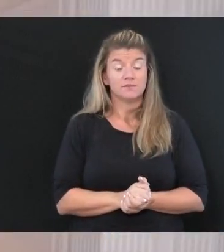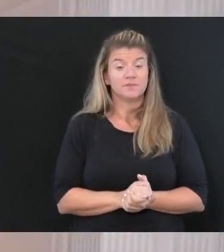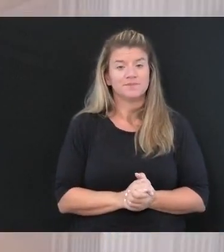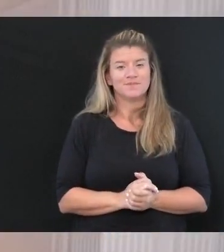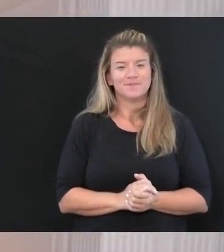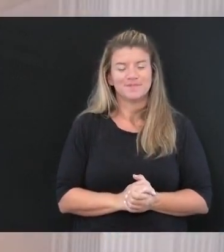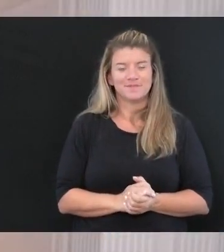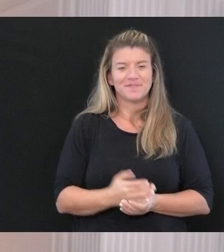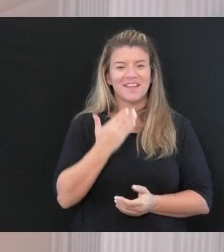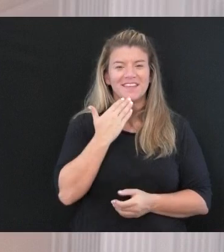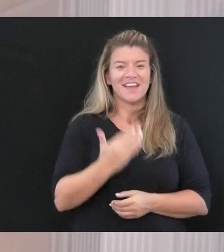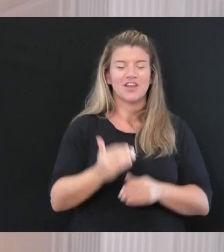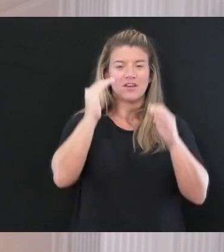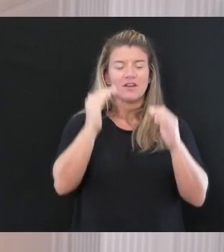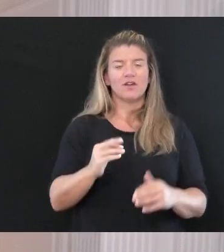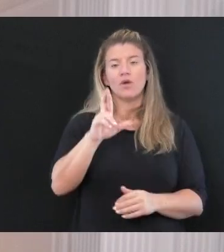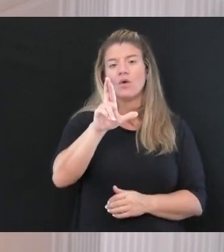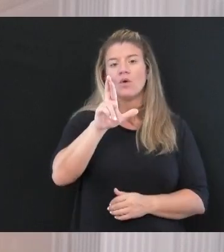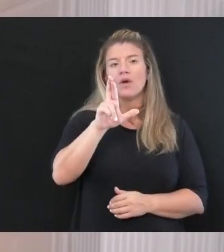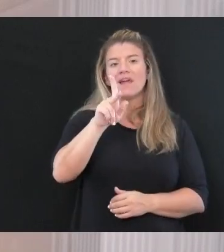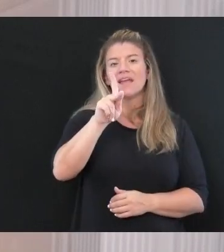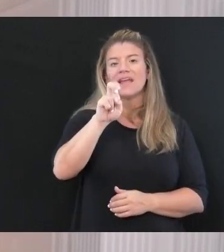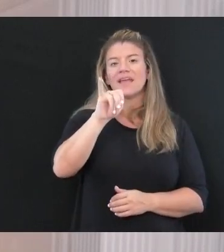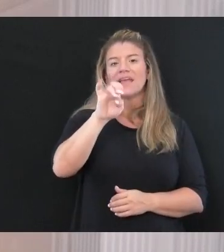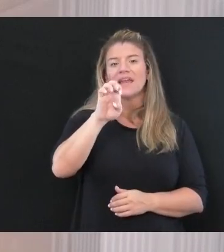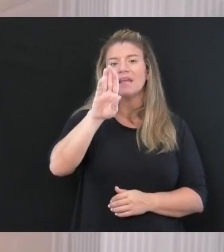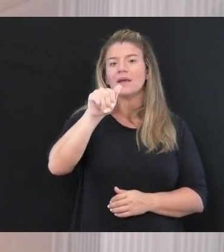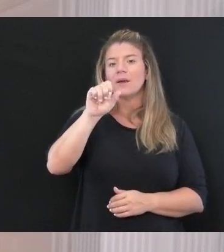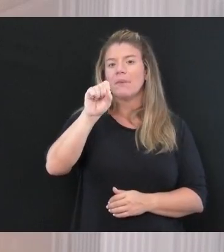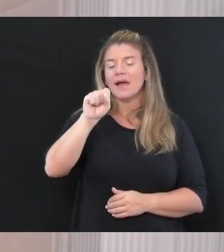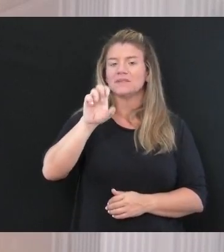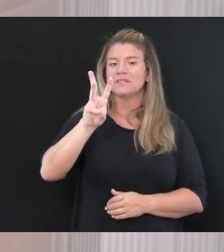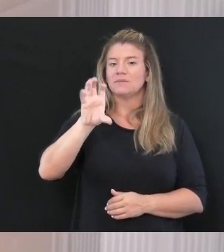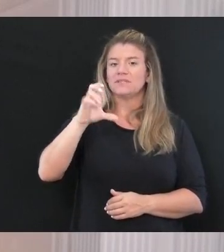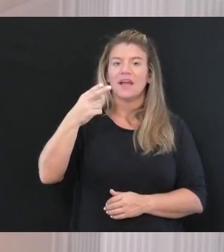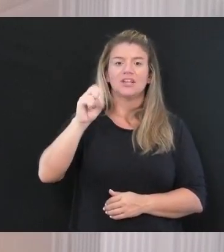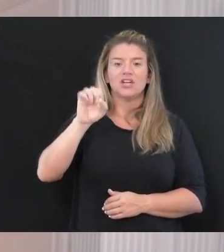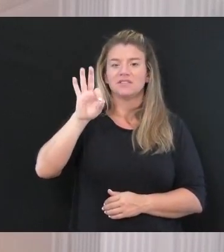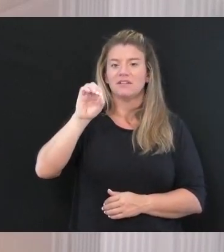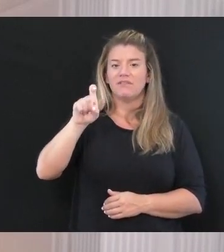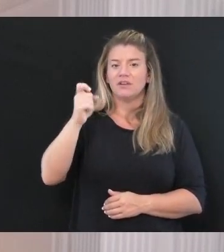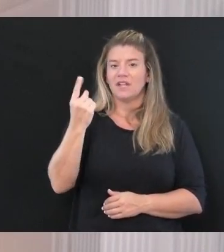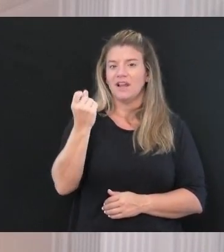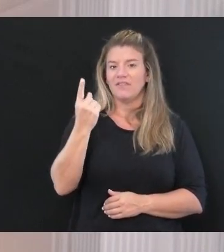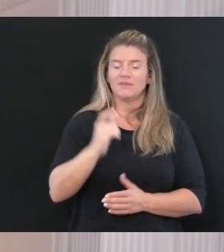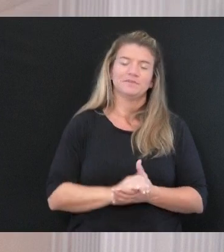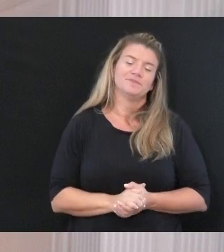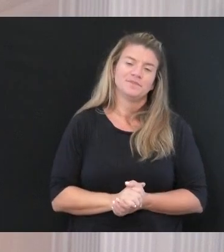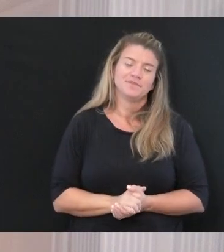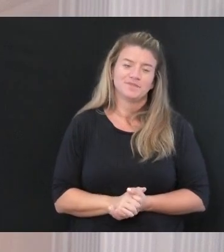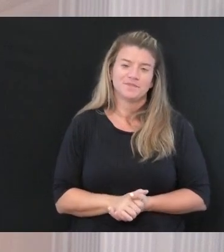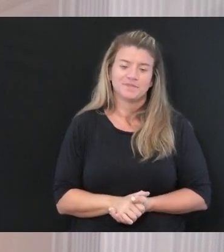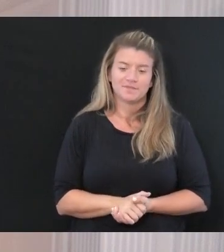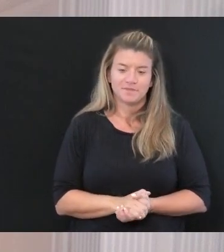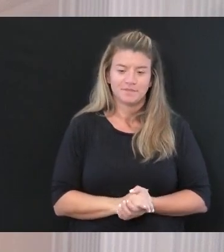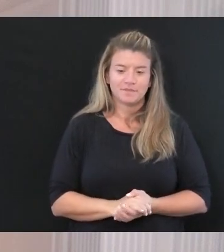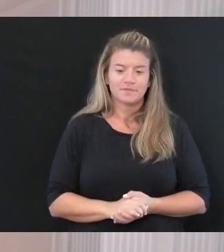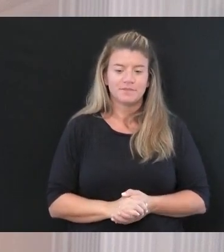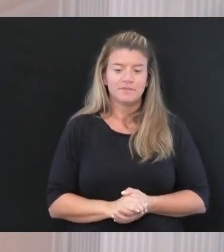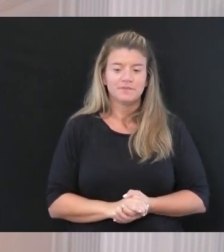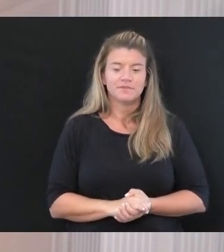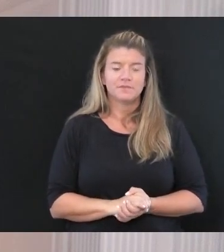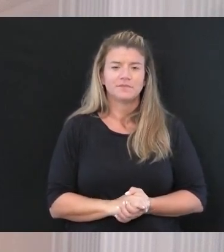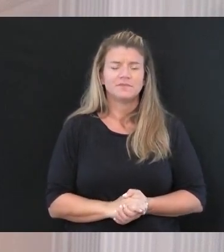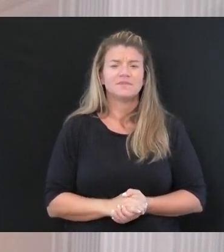All right, thank you, Ryan. Next, we'll go to Kenny Bass with WCHS and Fox 11. Hi, this is Kenny Bass with Channel 8 and Fox 11.